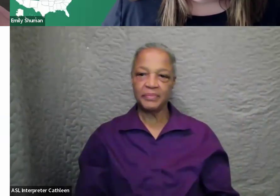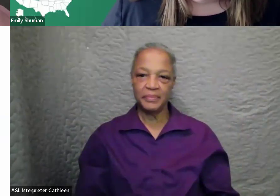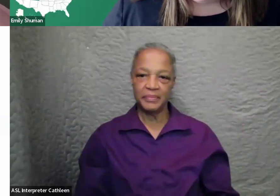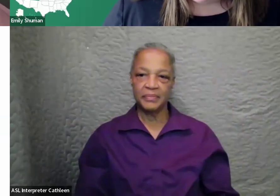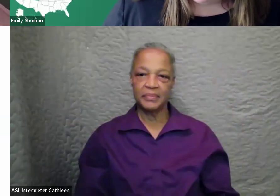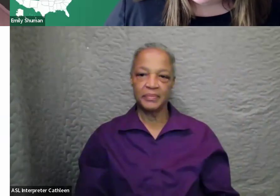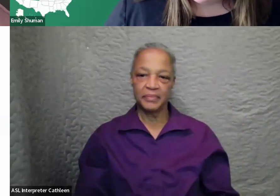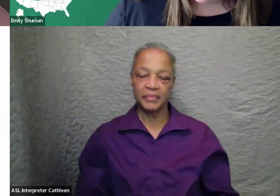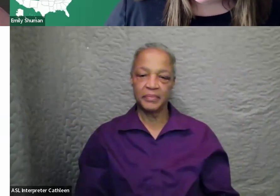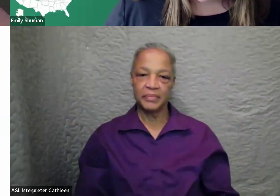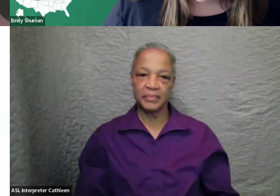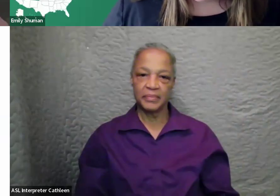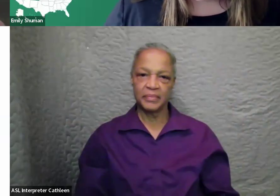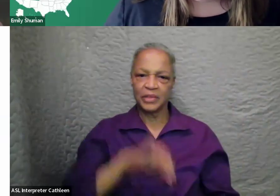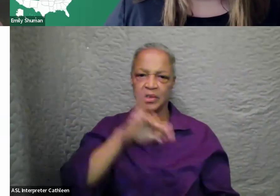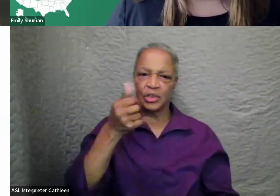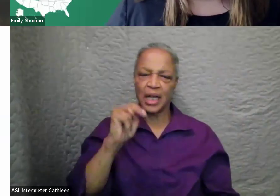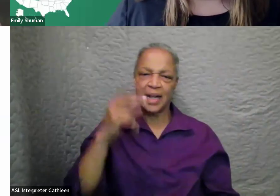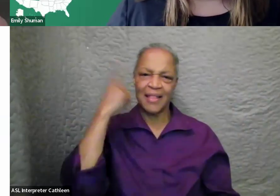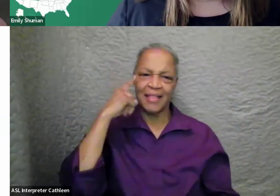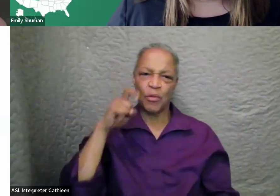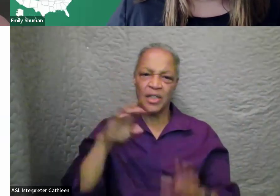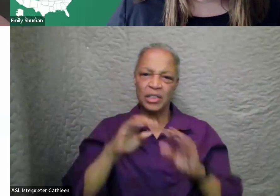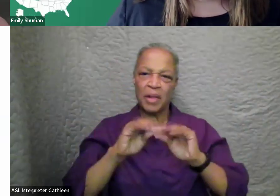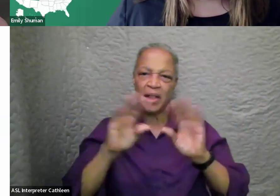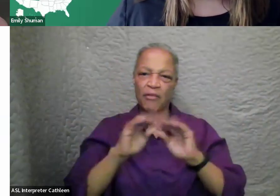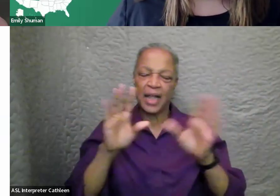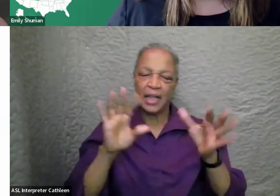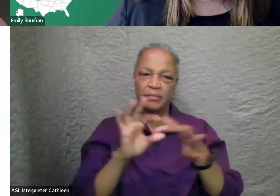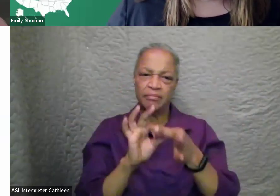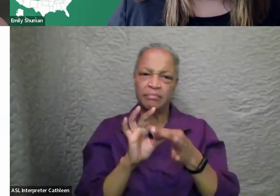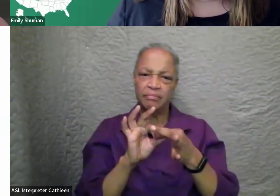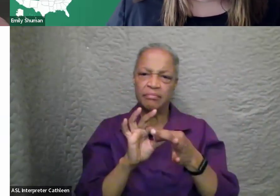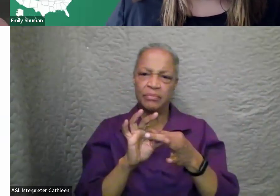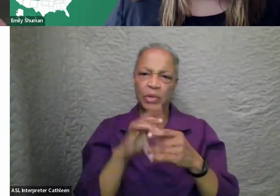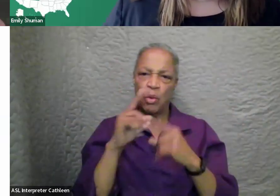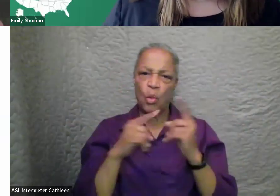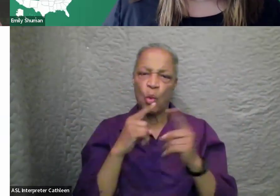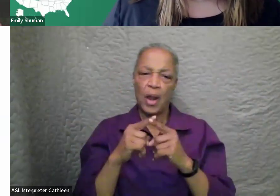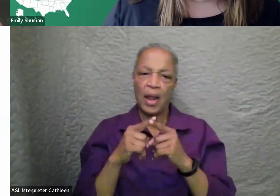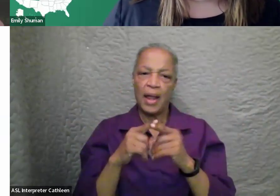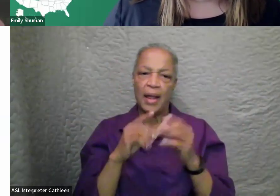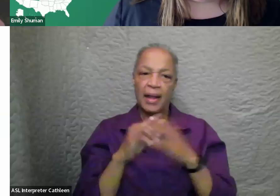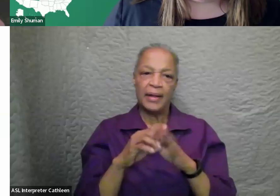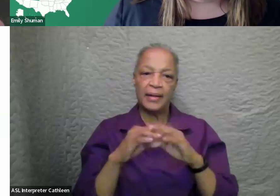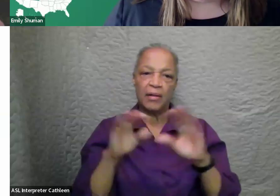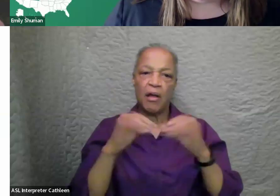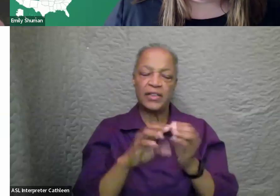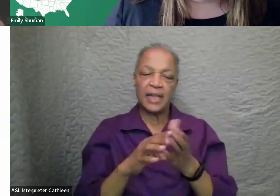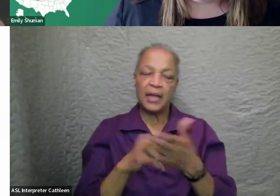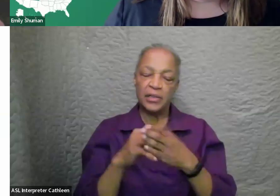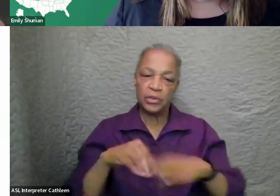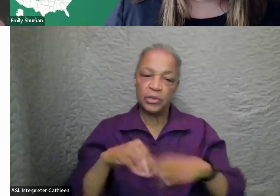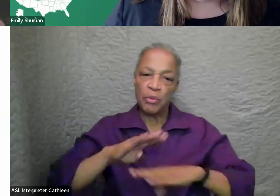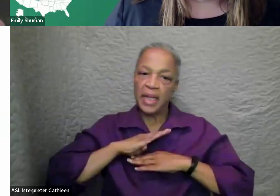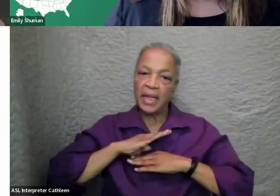All right, Jan, it seems like we need some clarification on when an entity has to meet these medical diagnostic